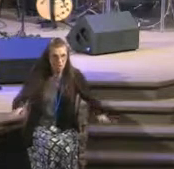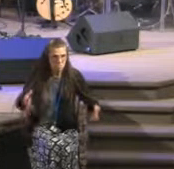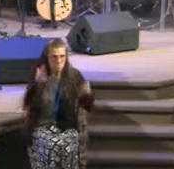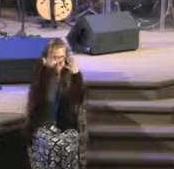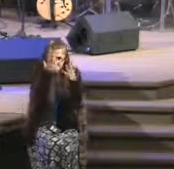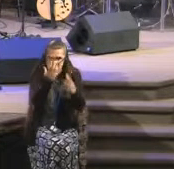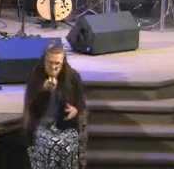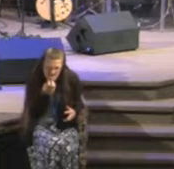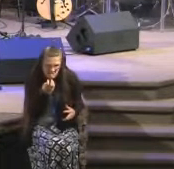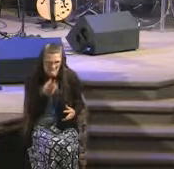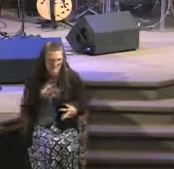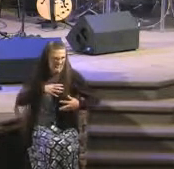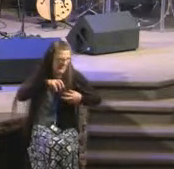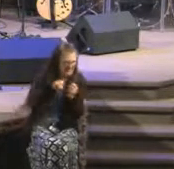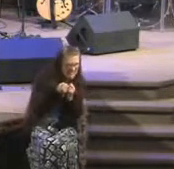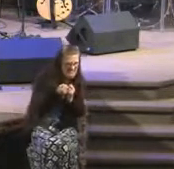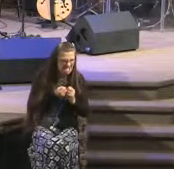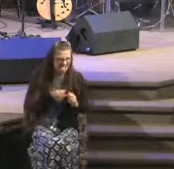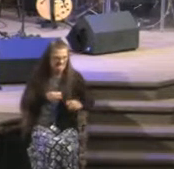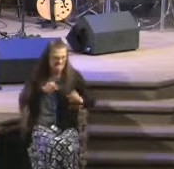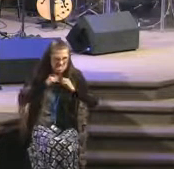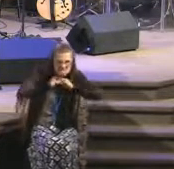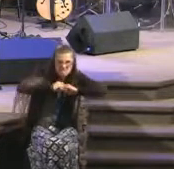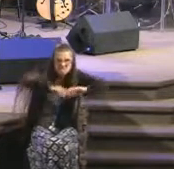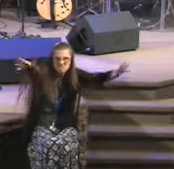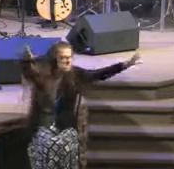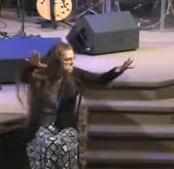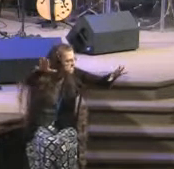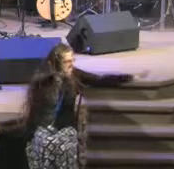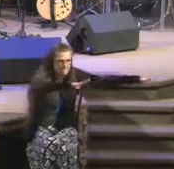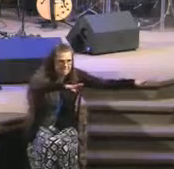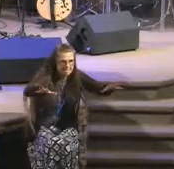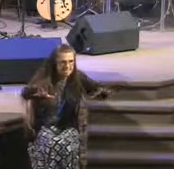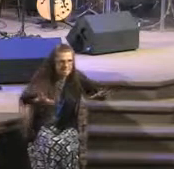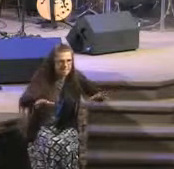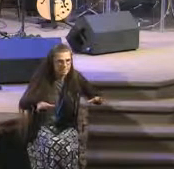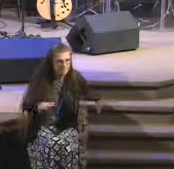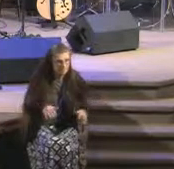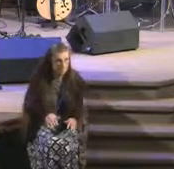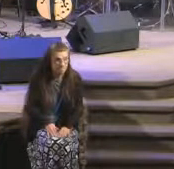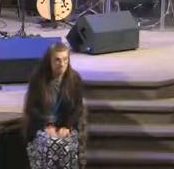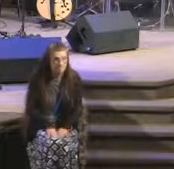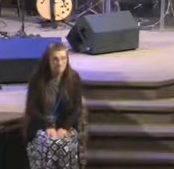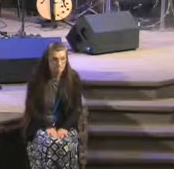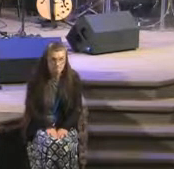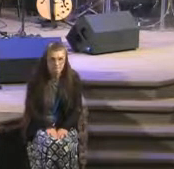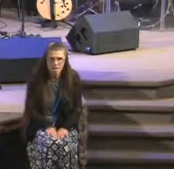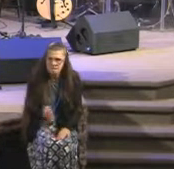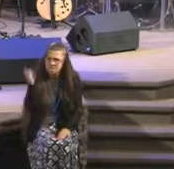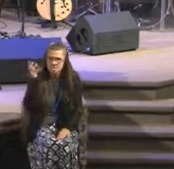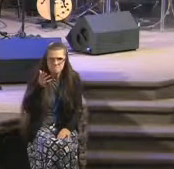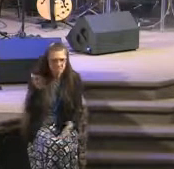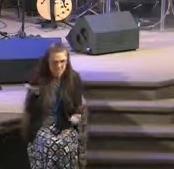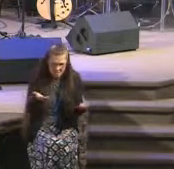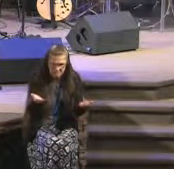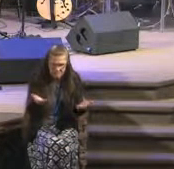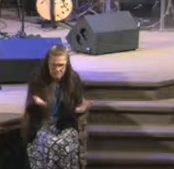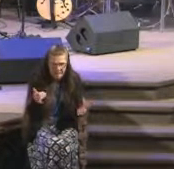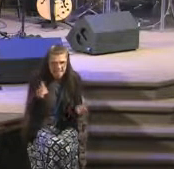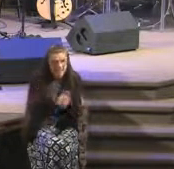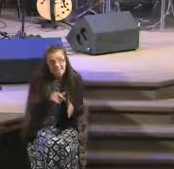anger. It'll be filled with hatred and it'll unleash itself on anybody that it can. An amazing thing that if